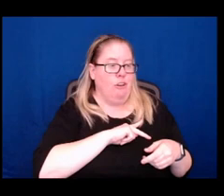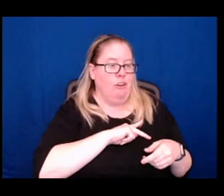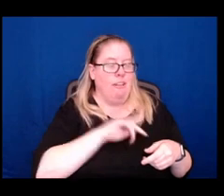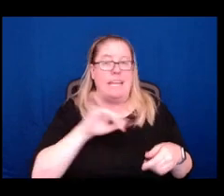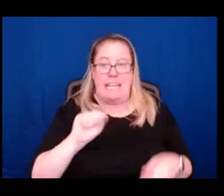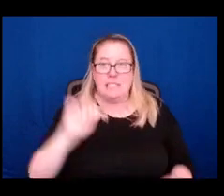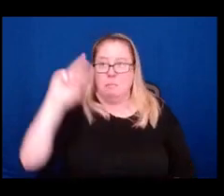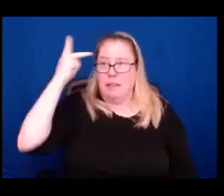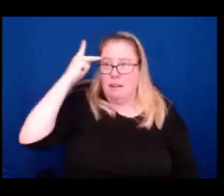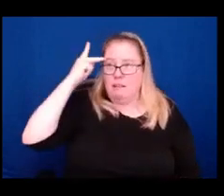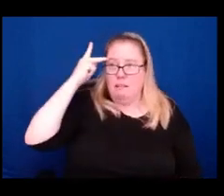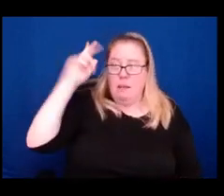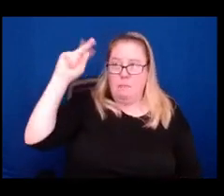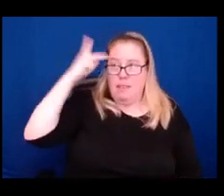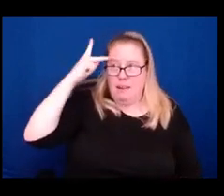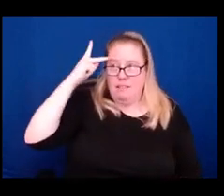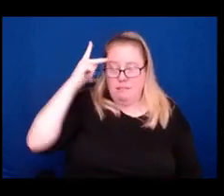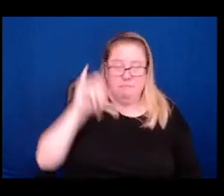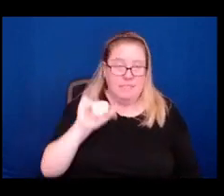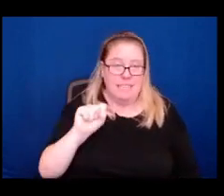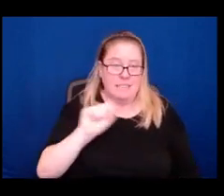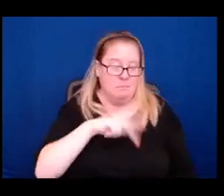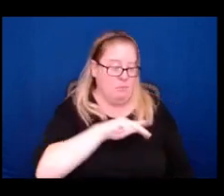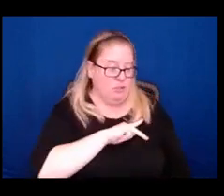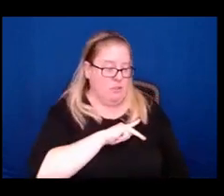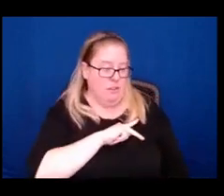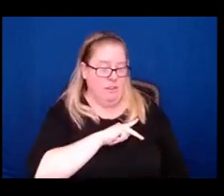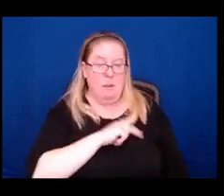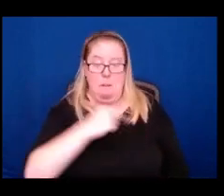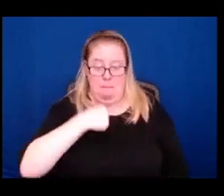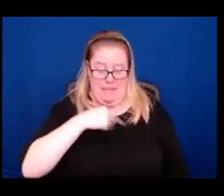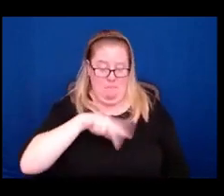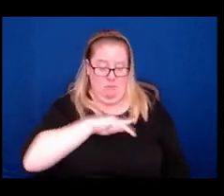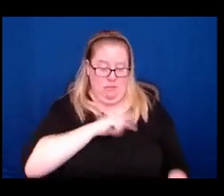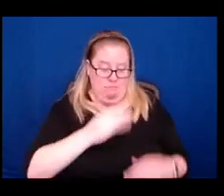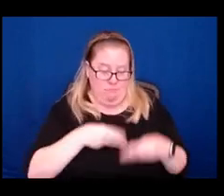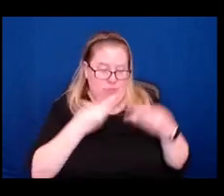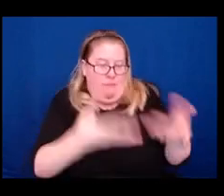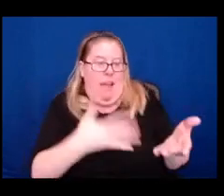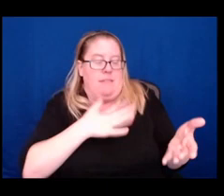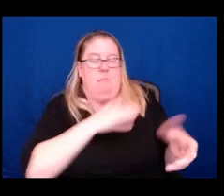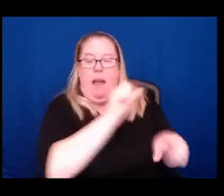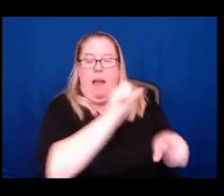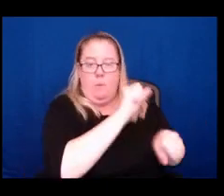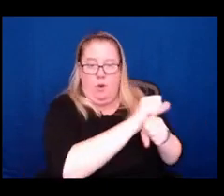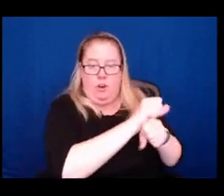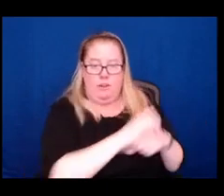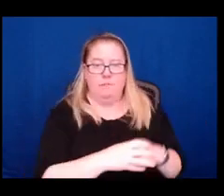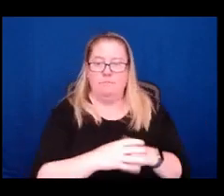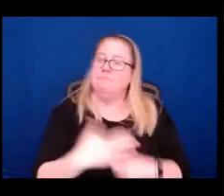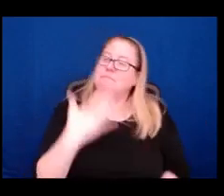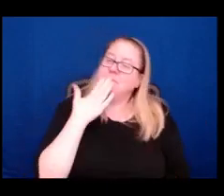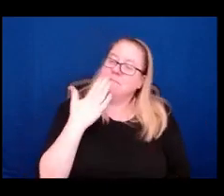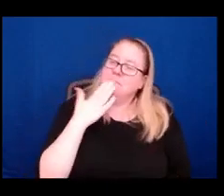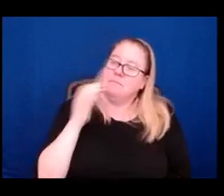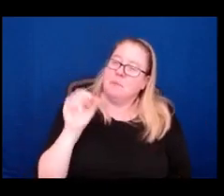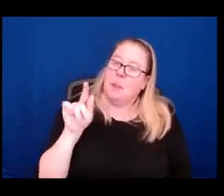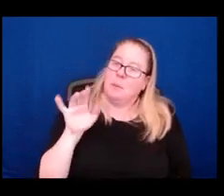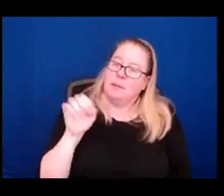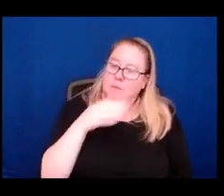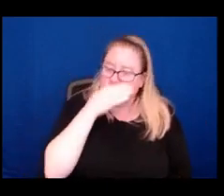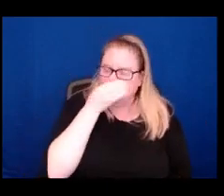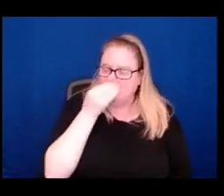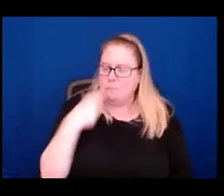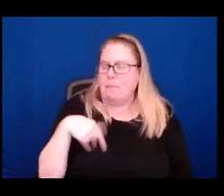is personal, that's something that I bring to the work for sure. Thank you so much for that, Chloe.